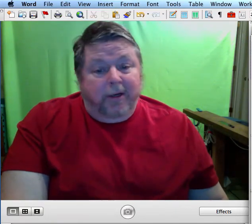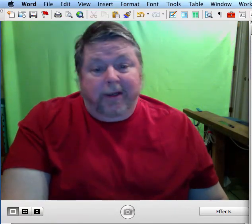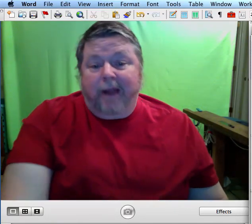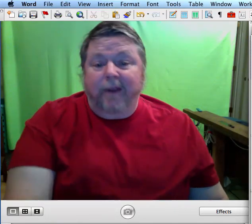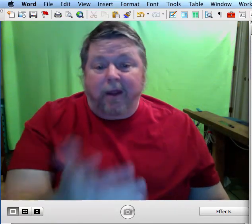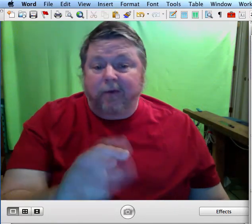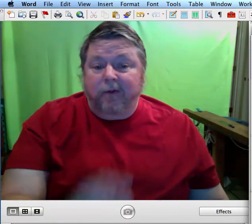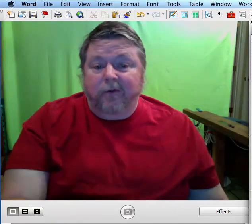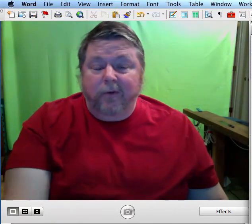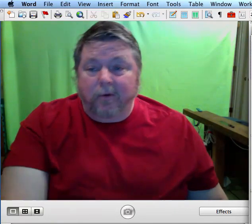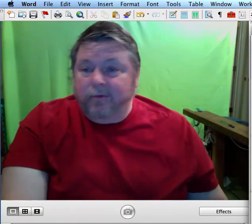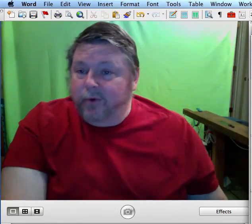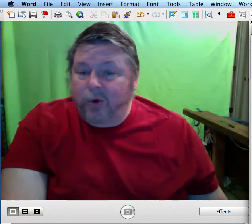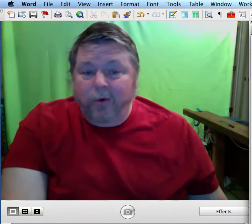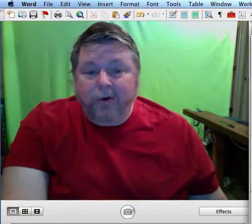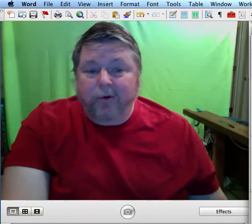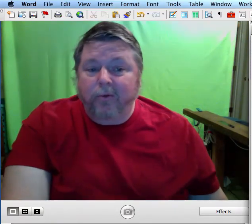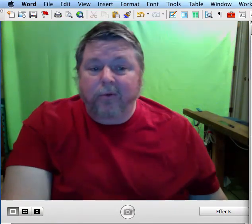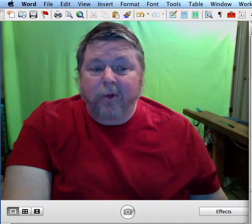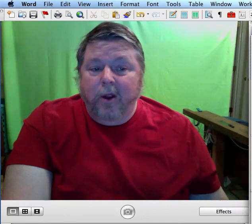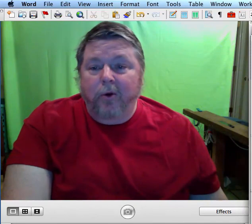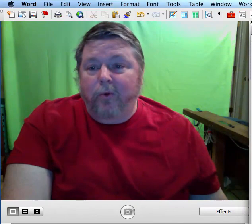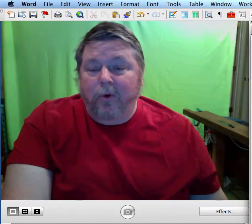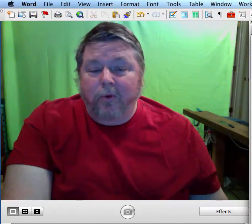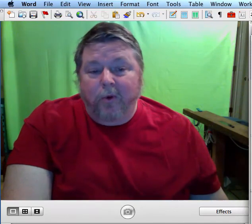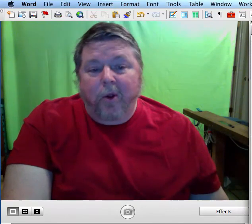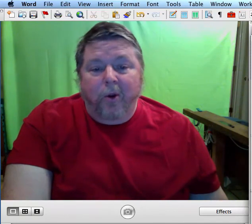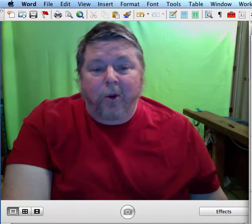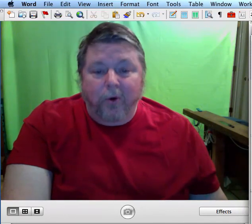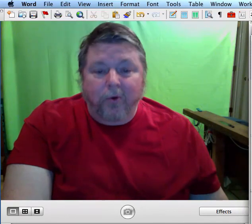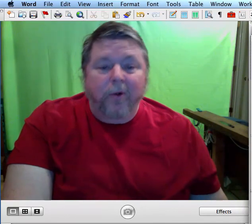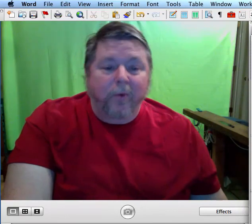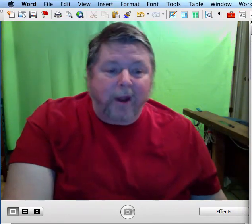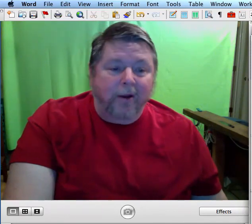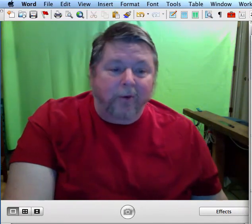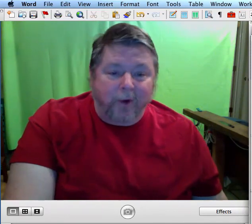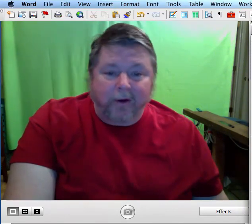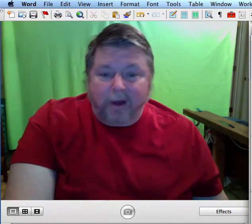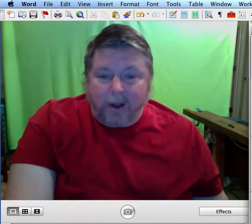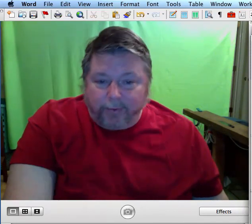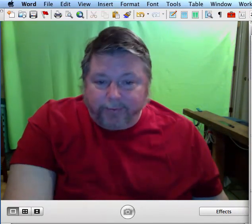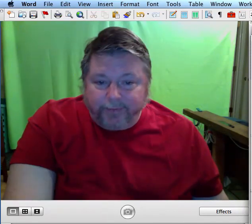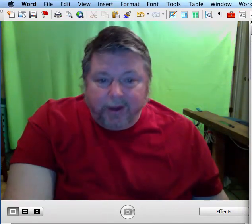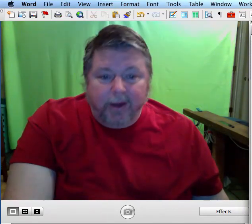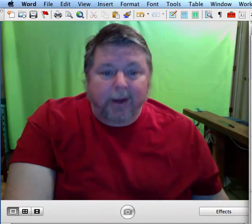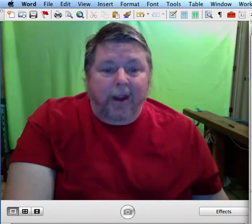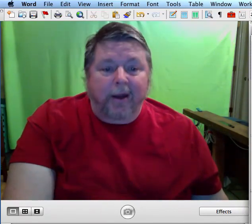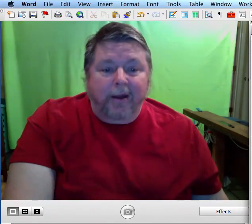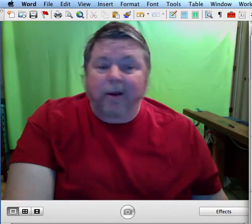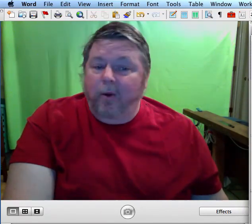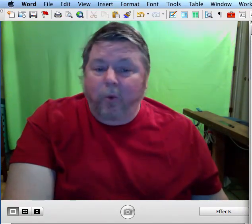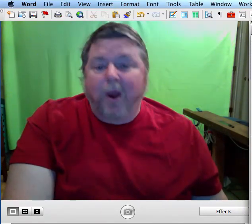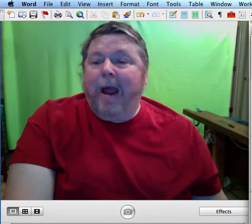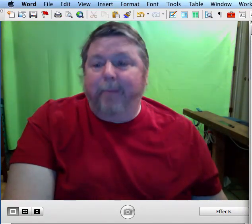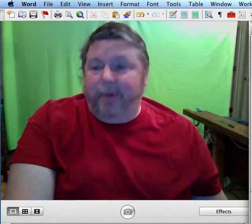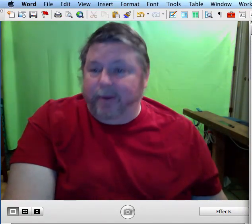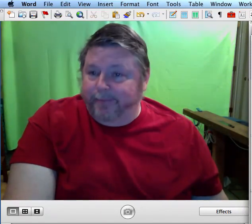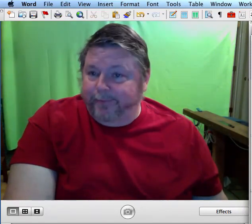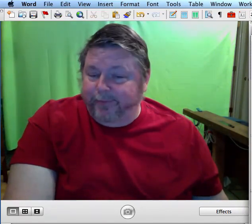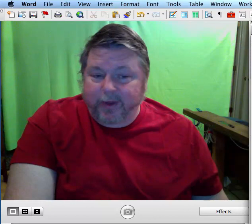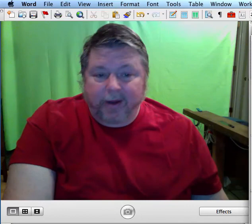So that's it. Just, you know, who did you, who, when, and where did you go? And then what